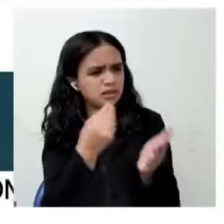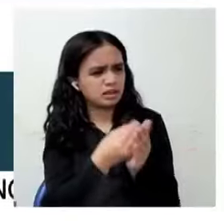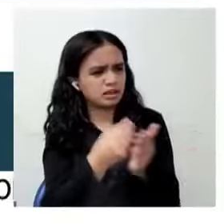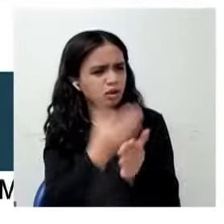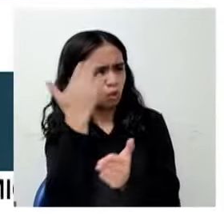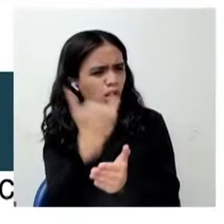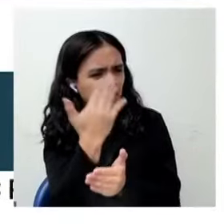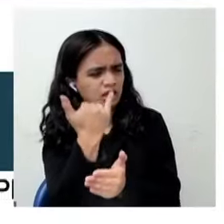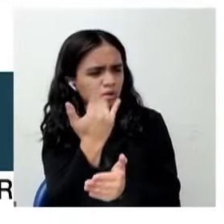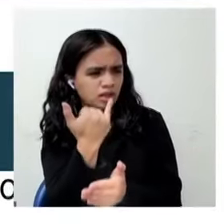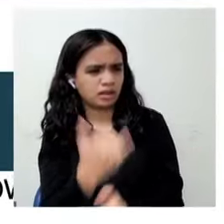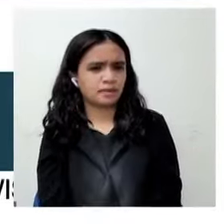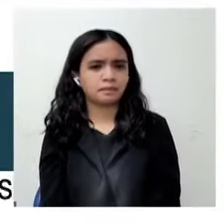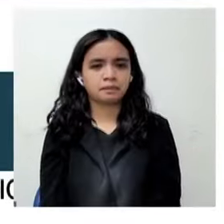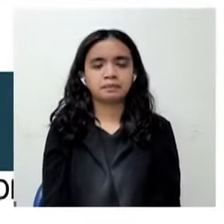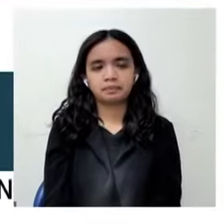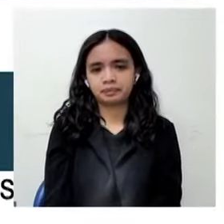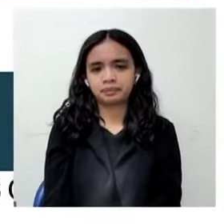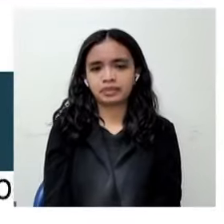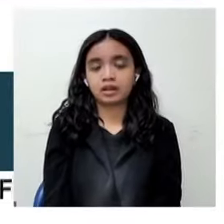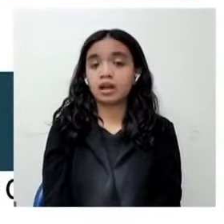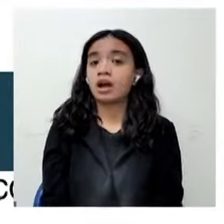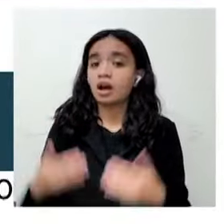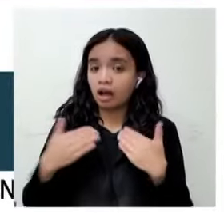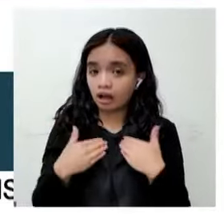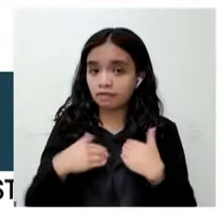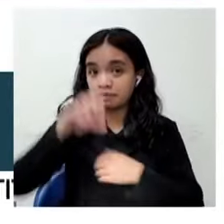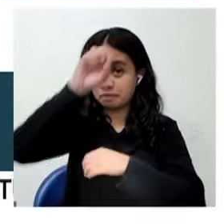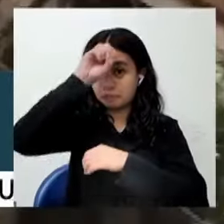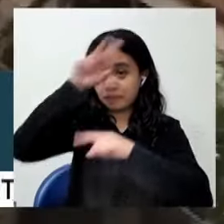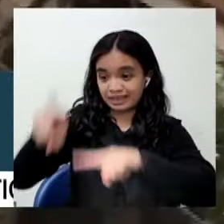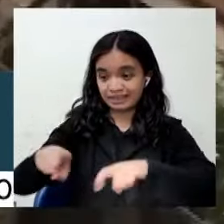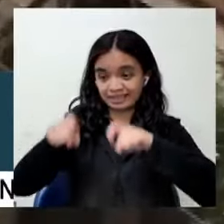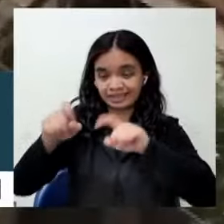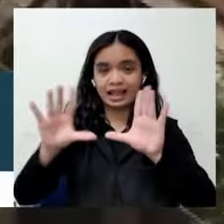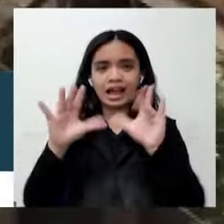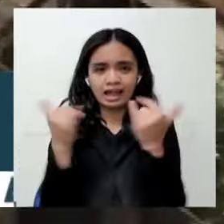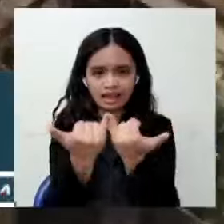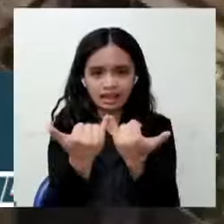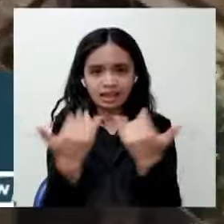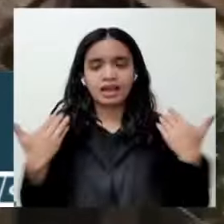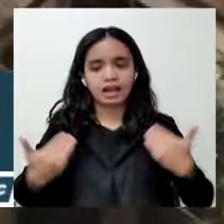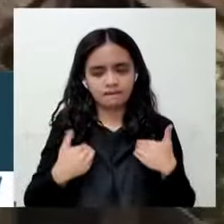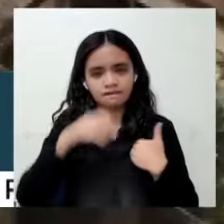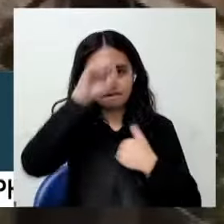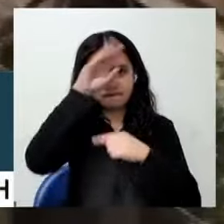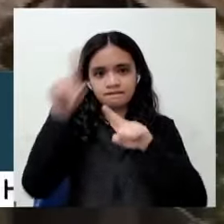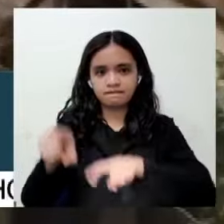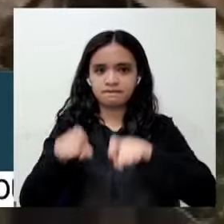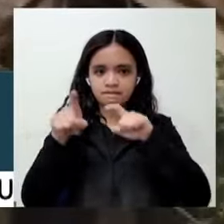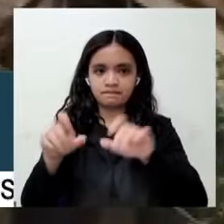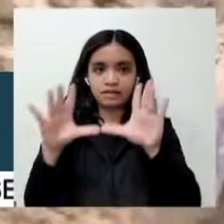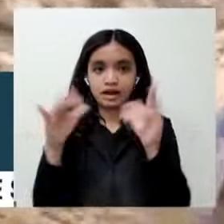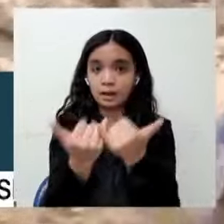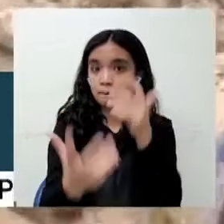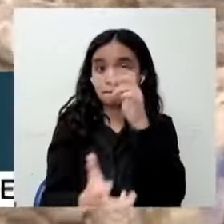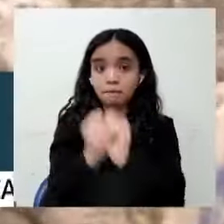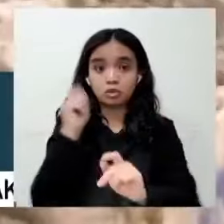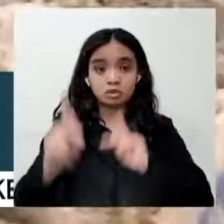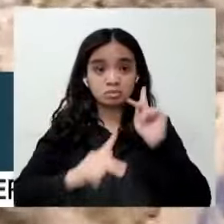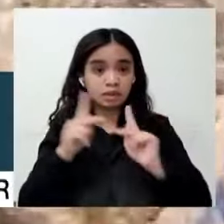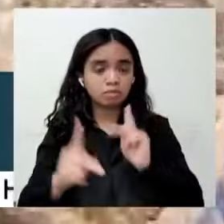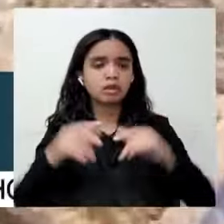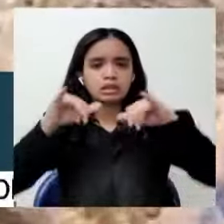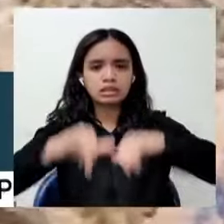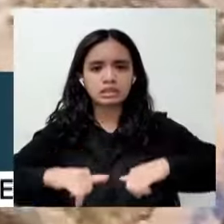Congressman? There's a mining firm there, Ms. Carmina. There's a mining firm, and most of these people are staying in that area,